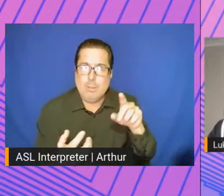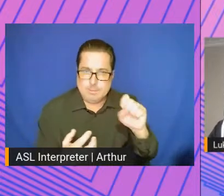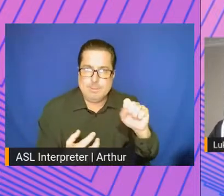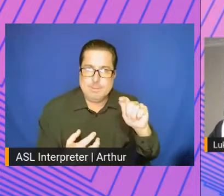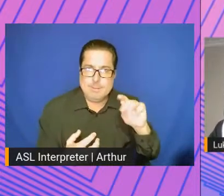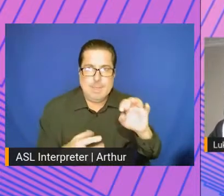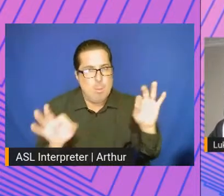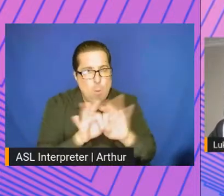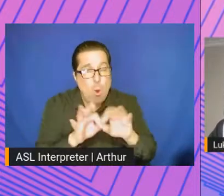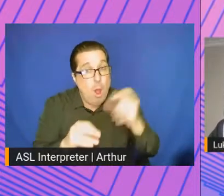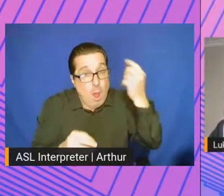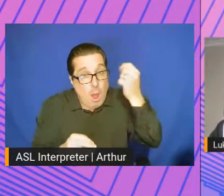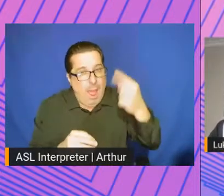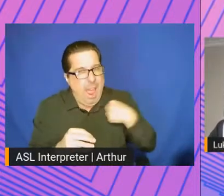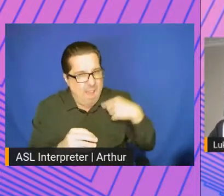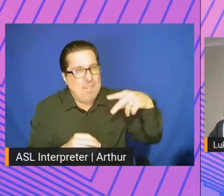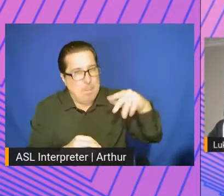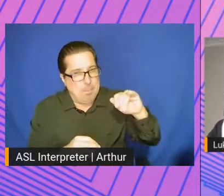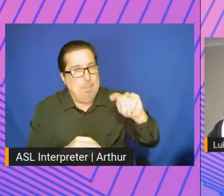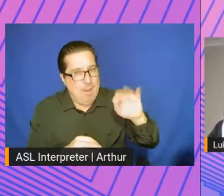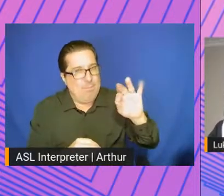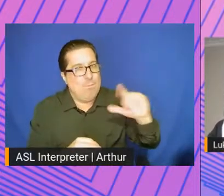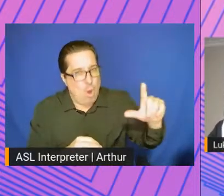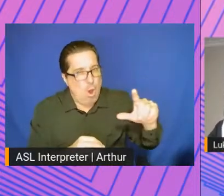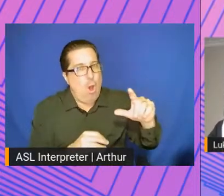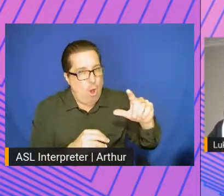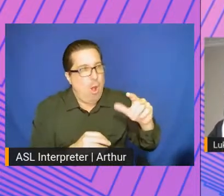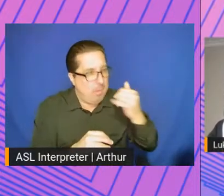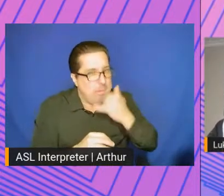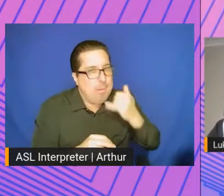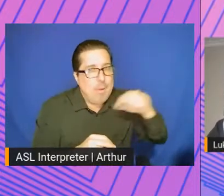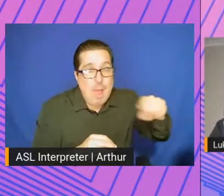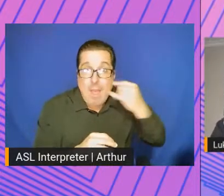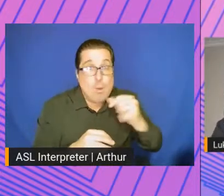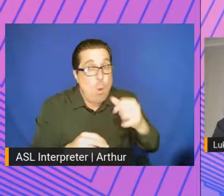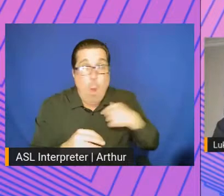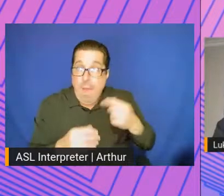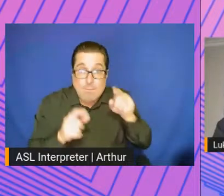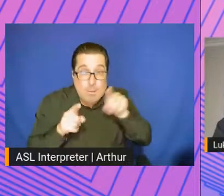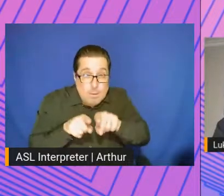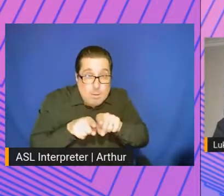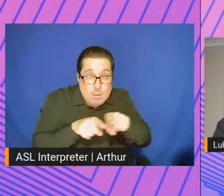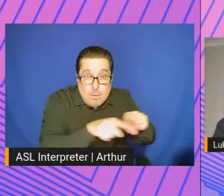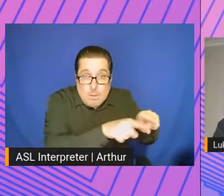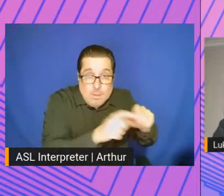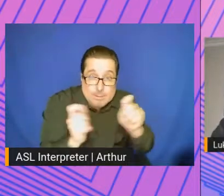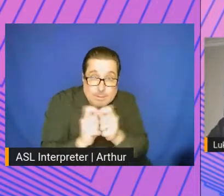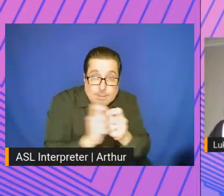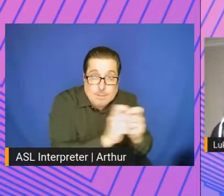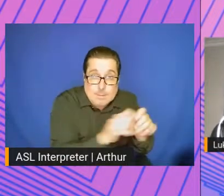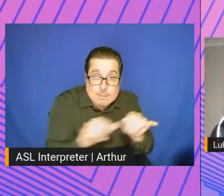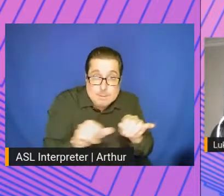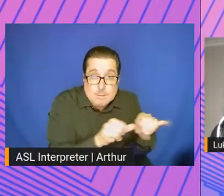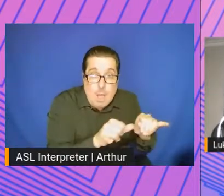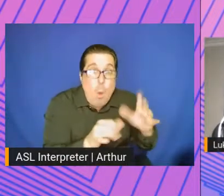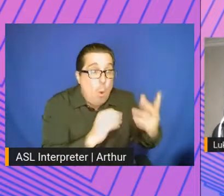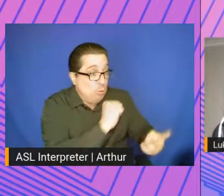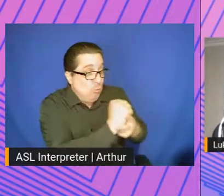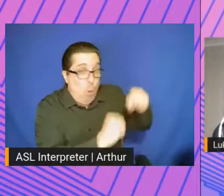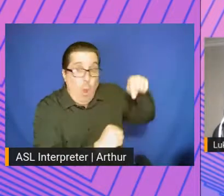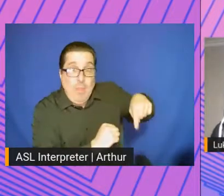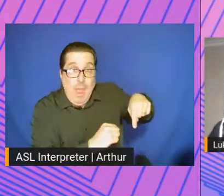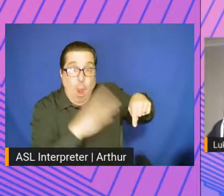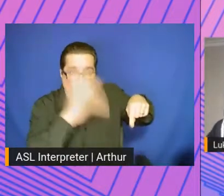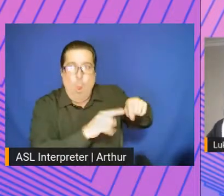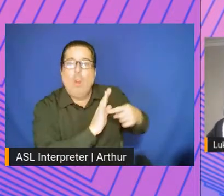a pitfall over there in that if you don't have the relevant measures in place, whatever is stored in your repository is what's going to get deployed to